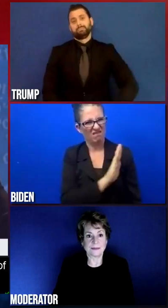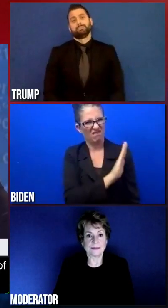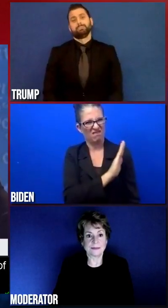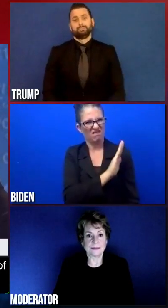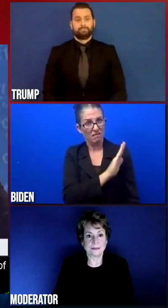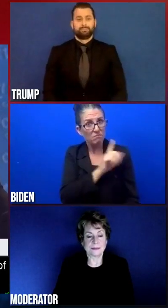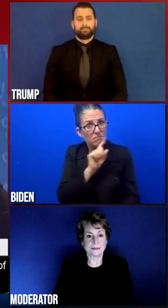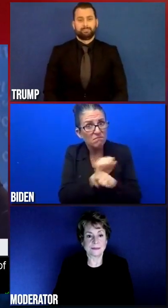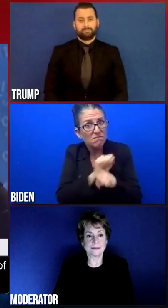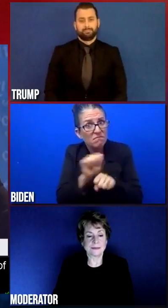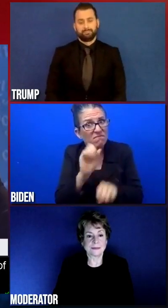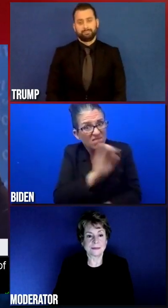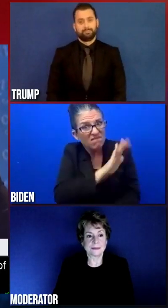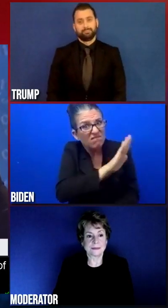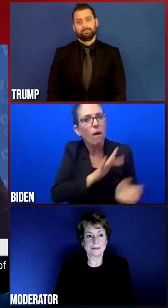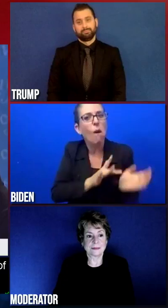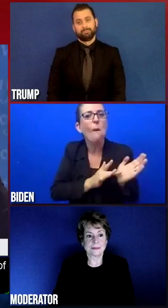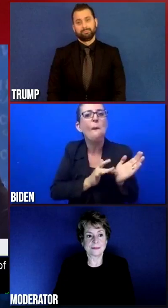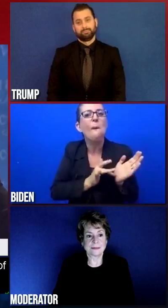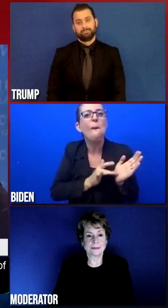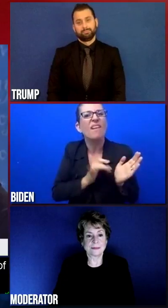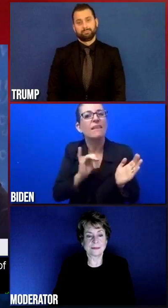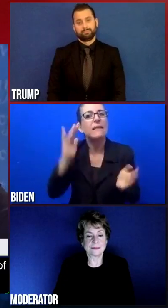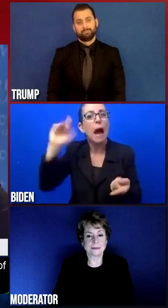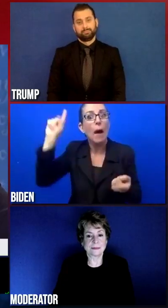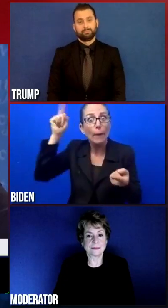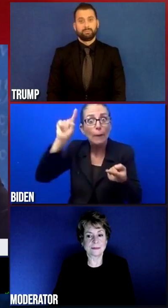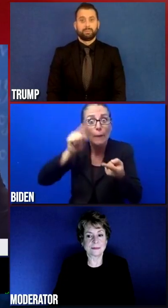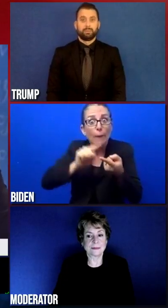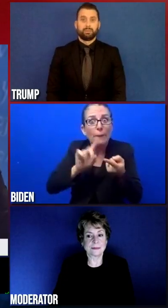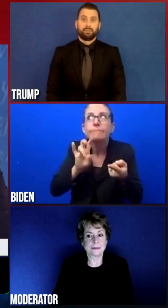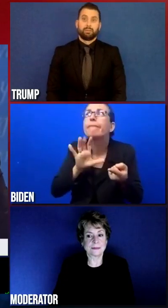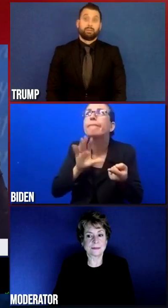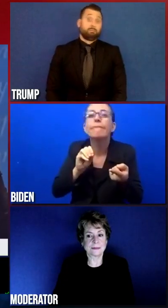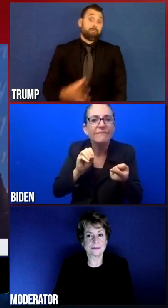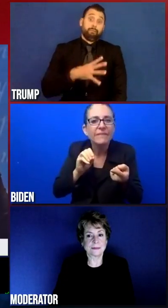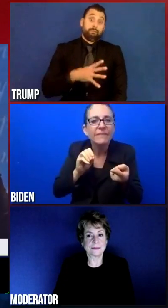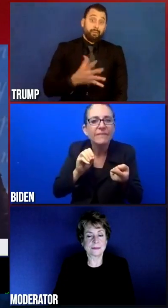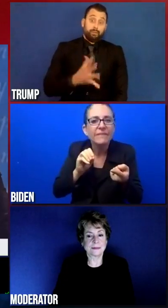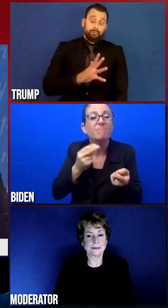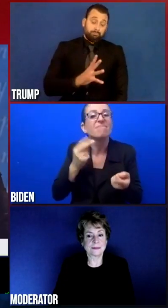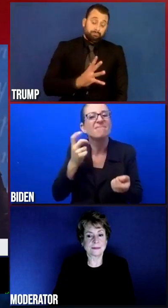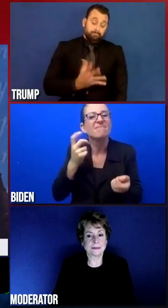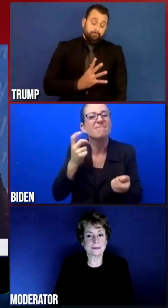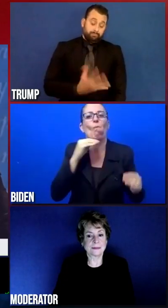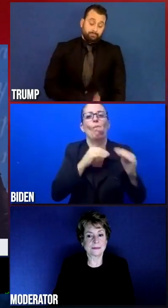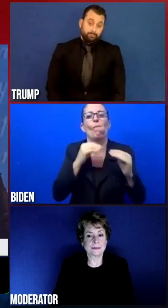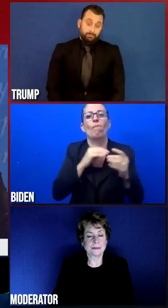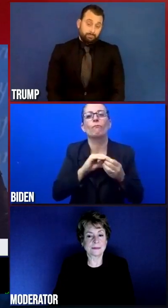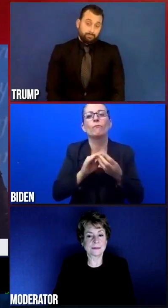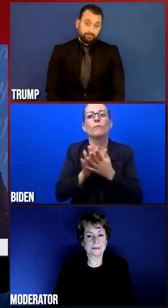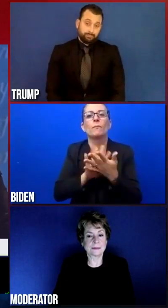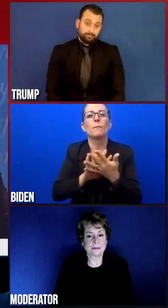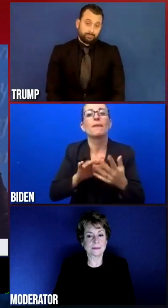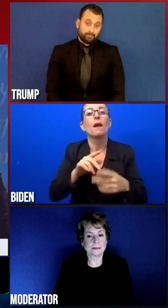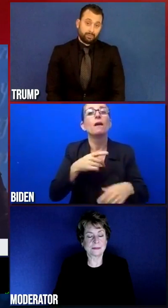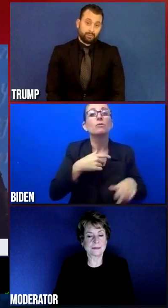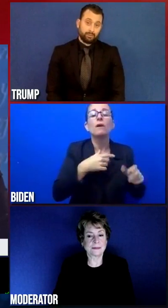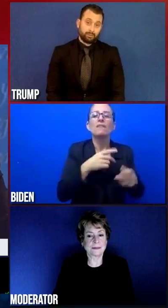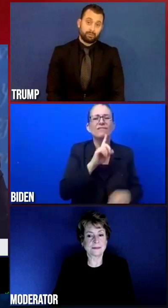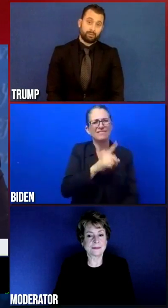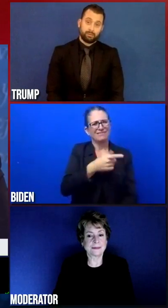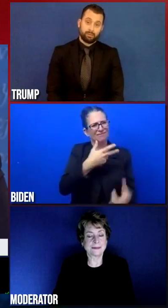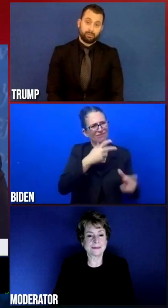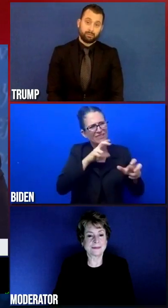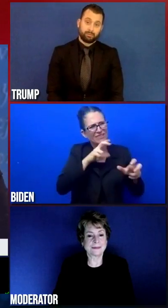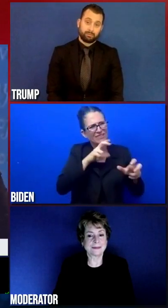I'm going to eliminate those tax cuts and make sure that we invest in the people who, in fact, need the help. People out there